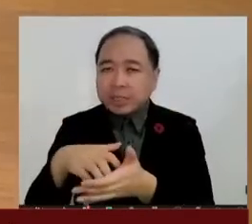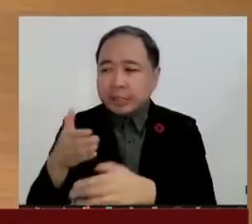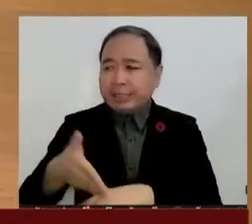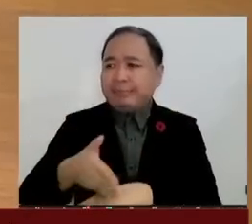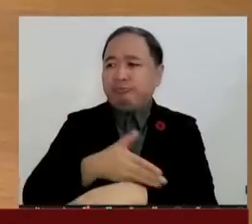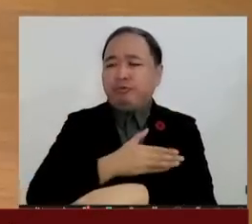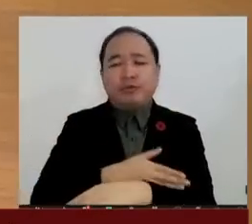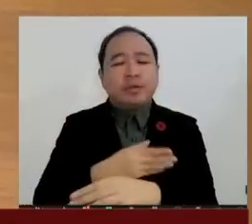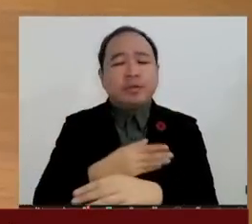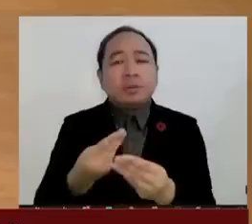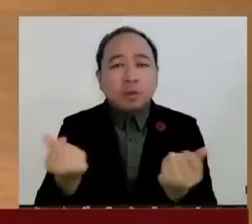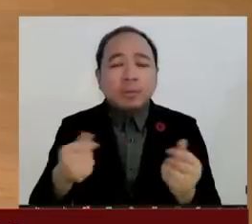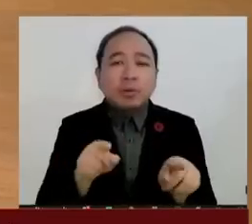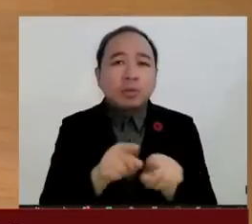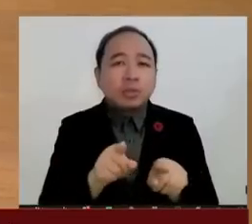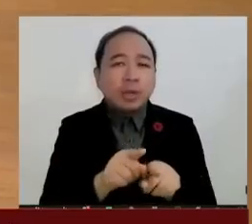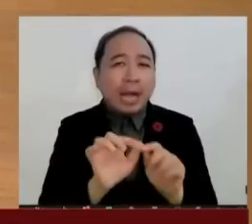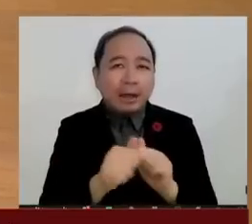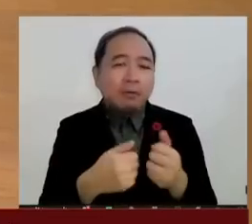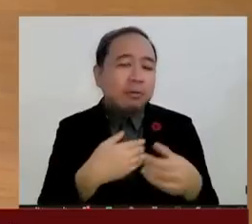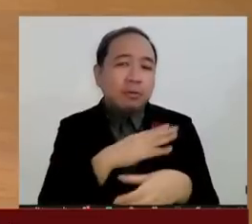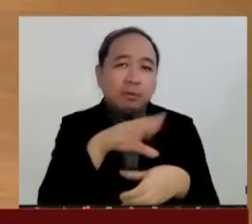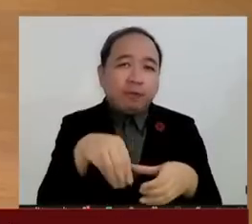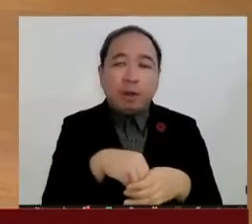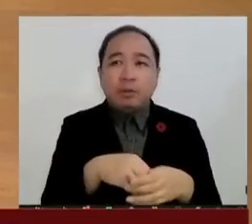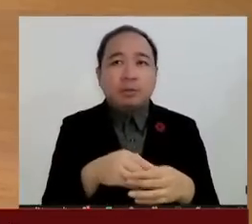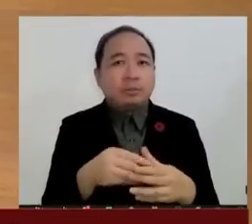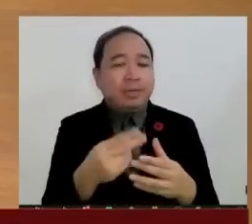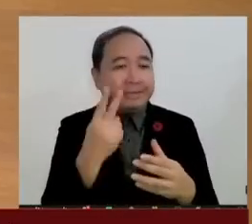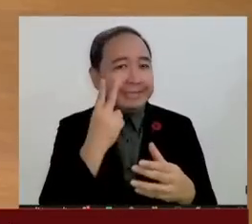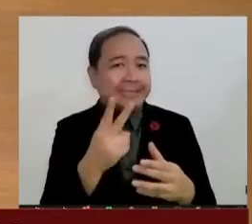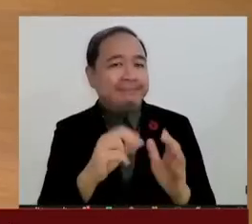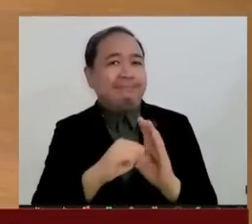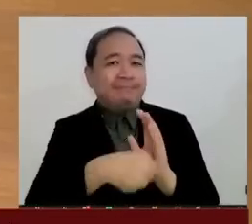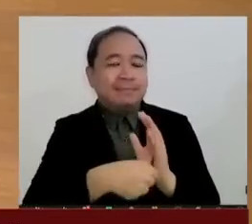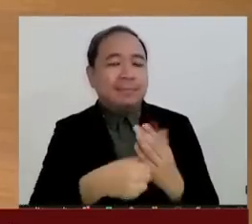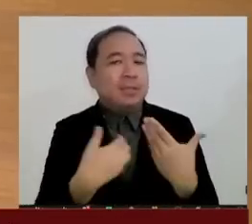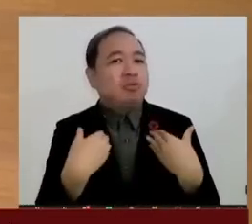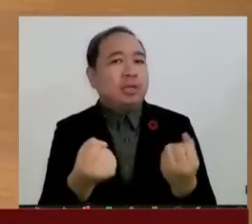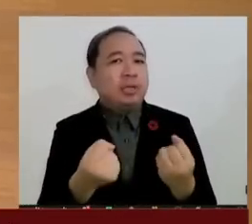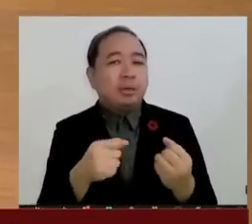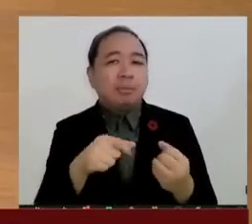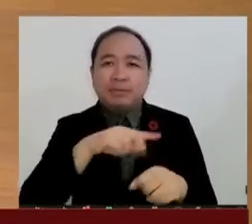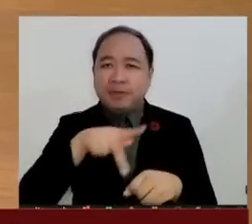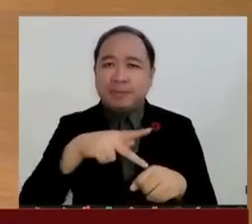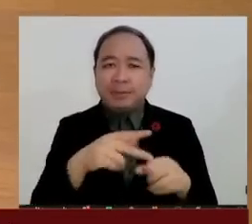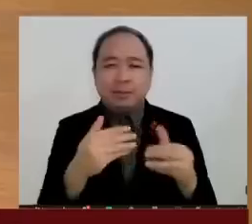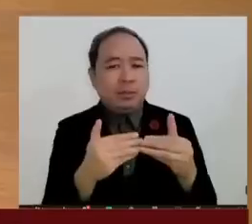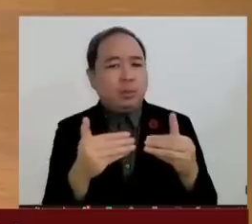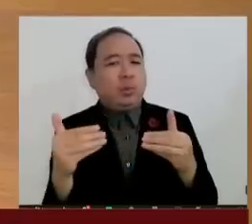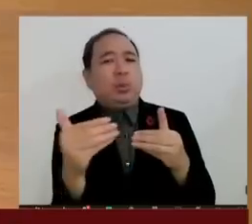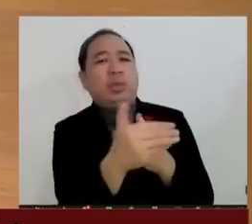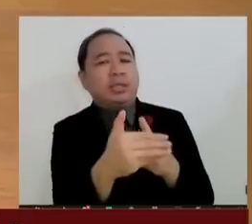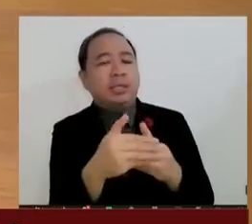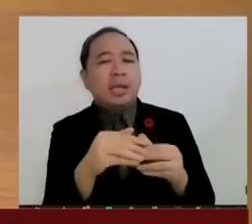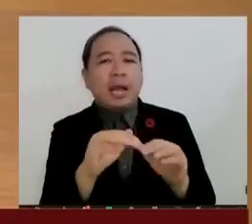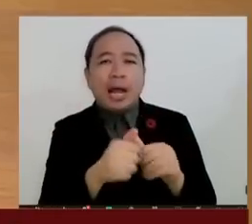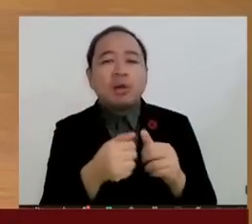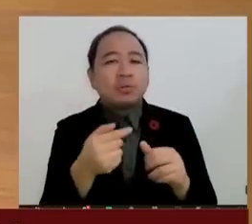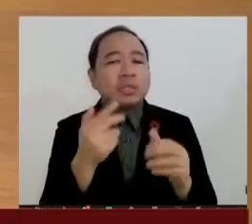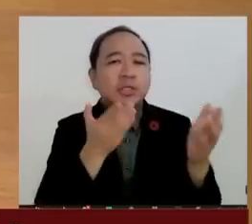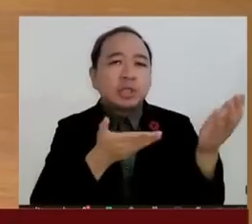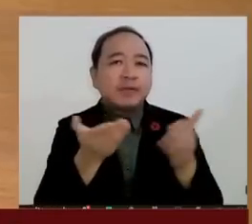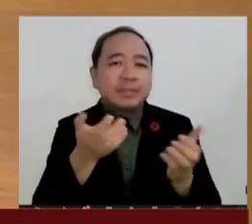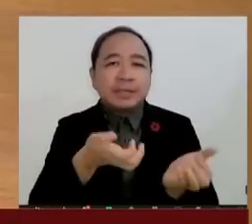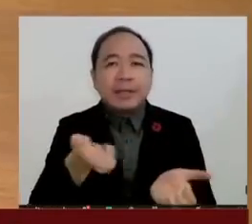must also play to our strengths. Our competitive advantage must be leveraged. As a service export powerhouse, we